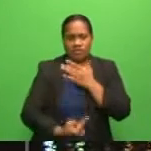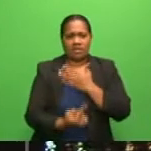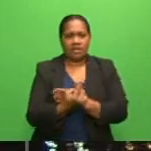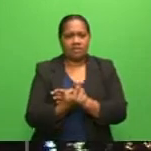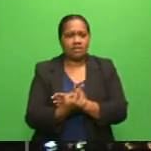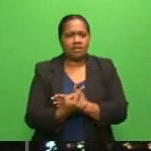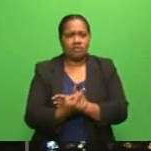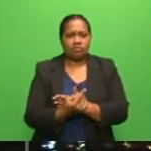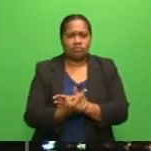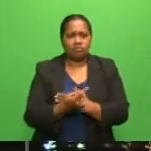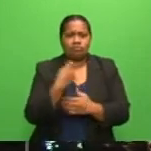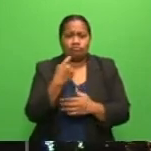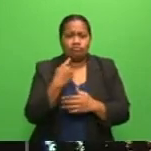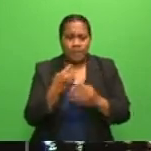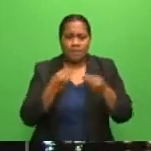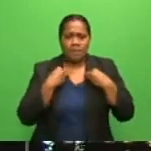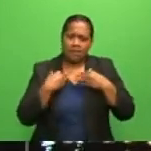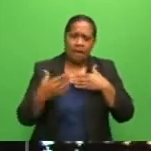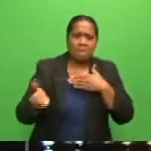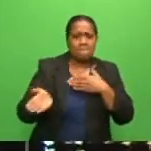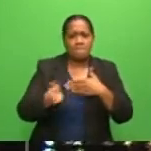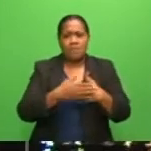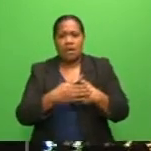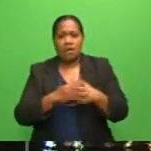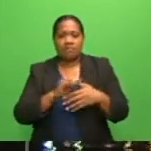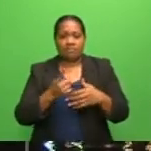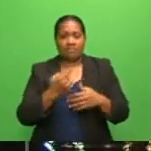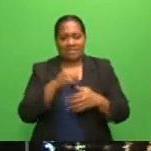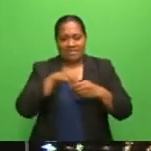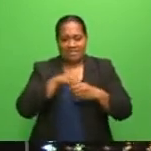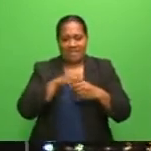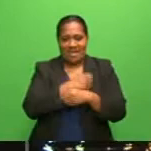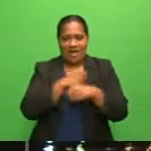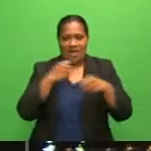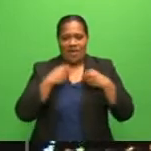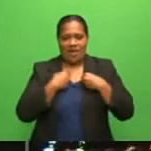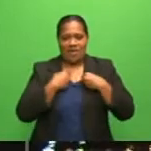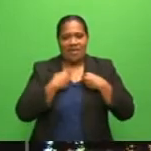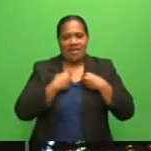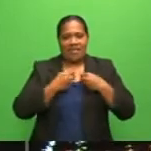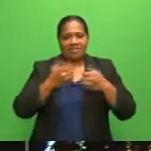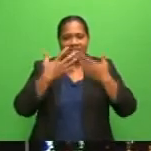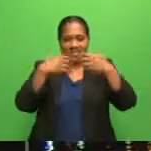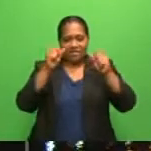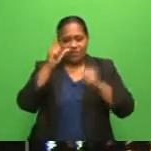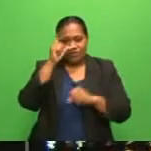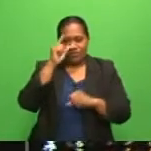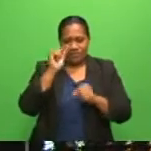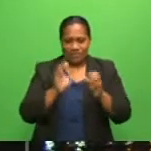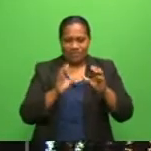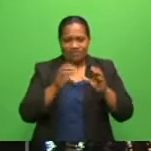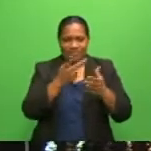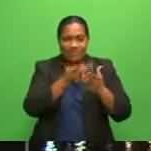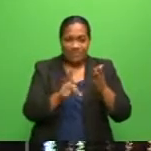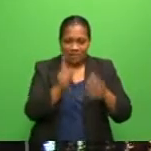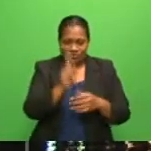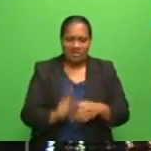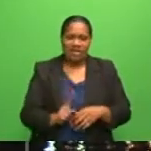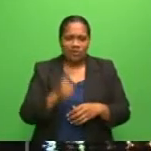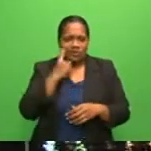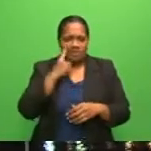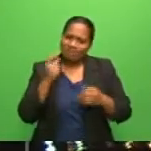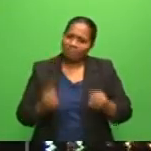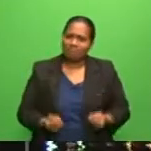business to shut down. In our Successful Fijian segment tonight, we take a look at the struggles and sacrifices Amira Furniture's